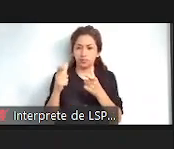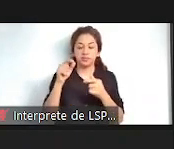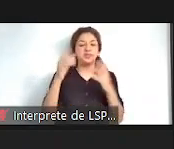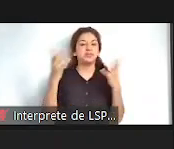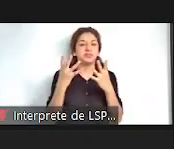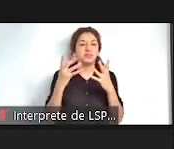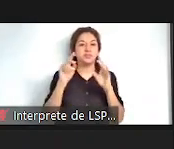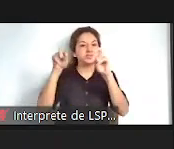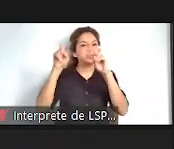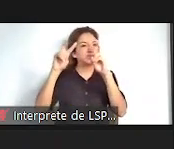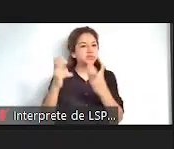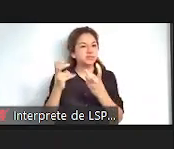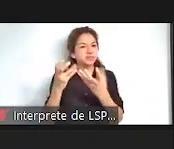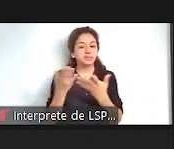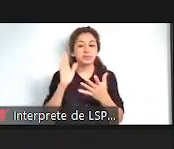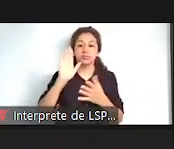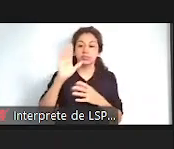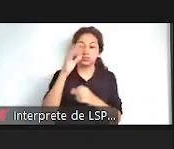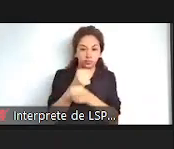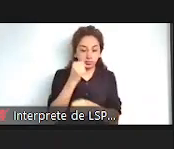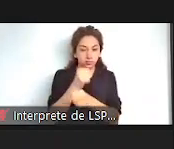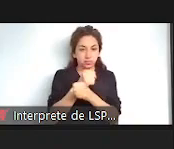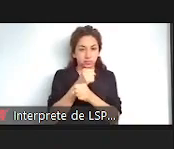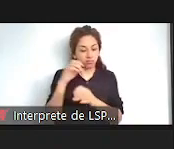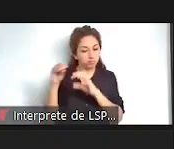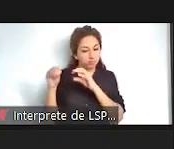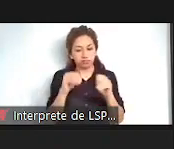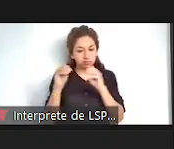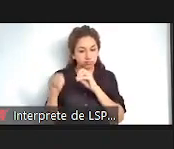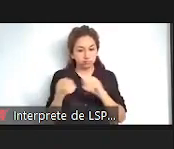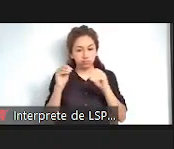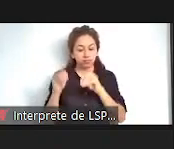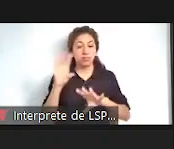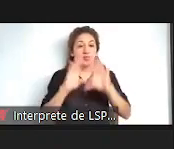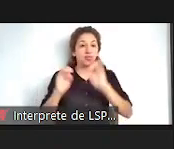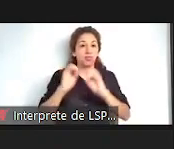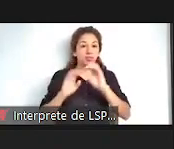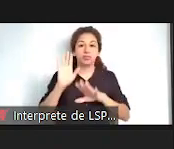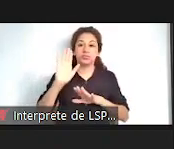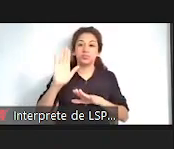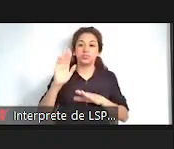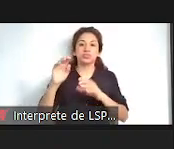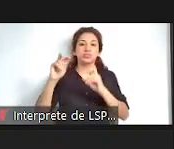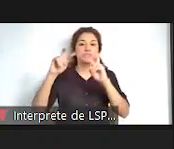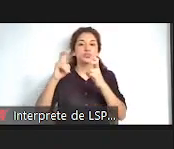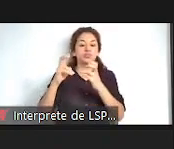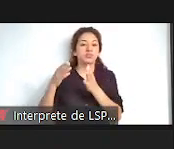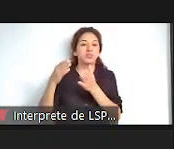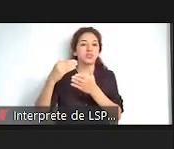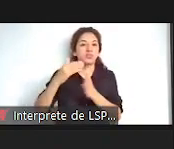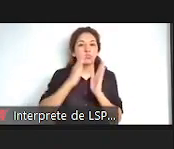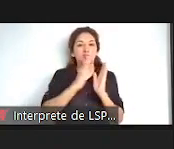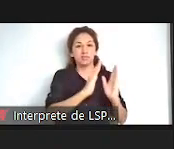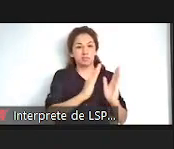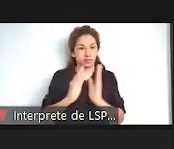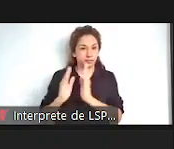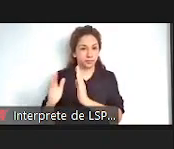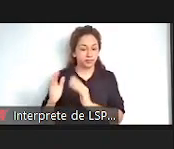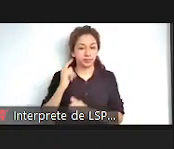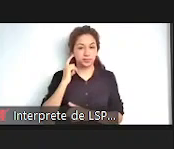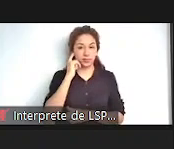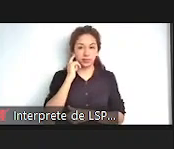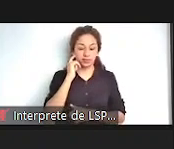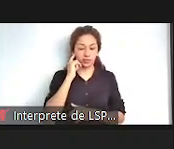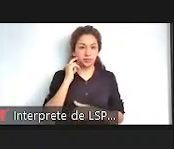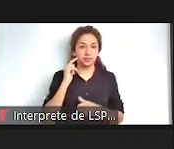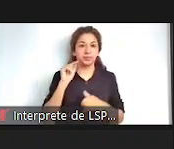to prevent these elements that may be related to their operations or through their uh chains of